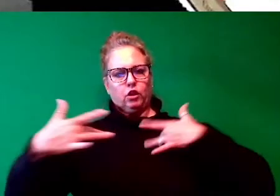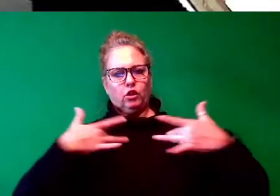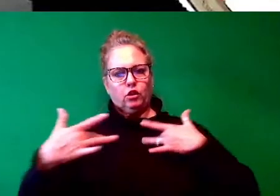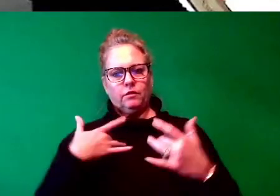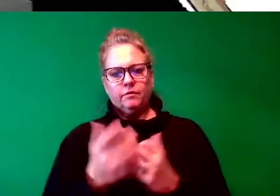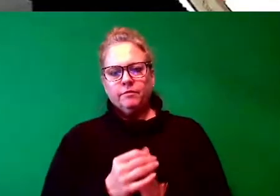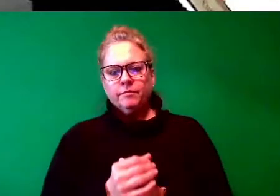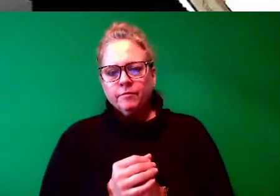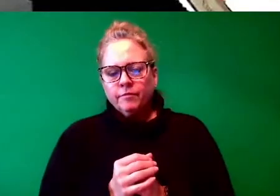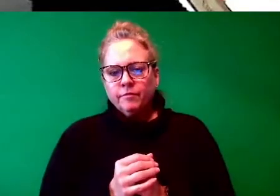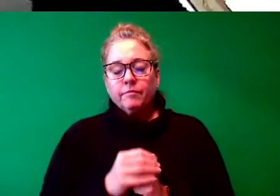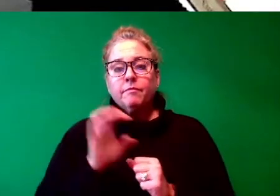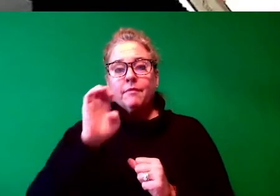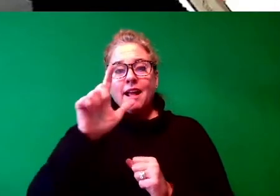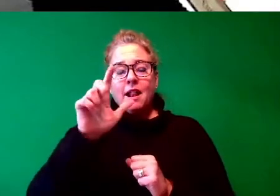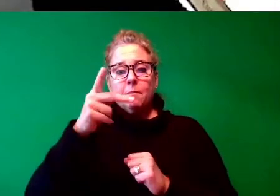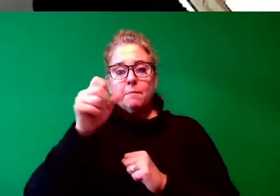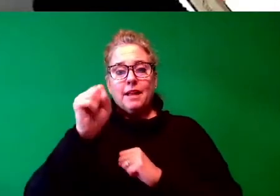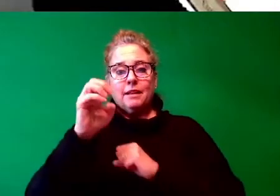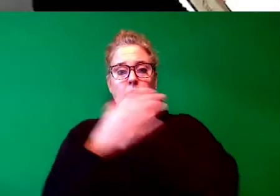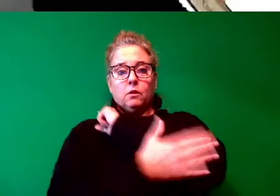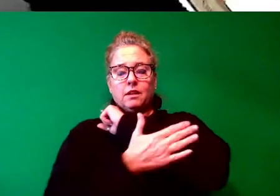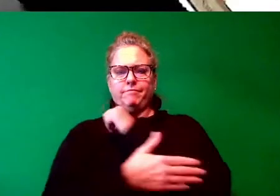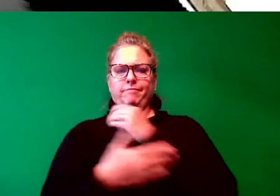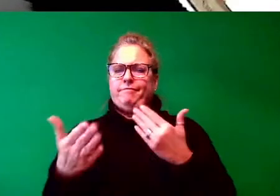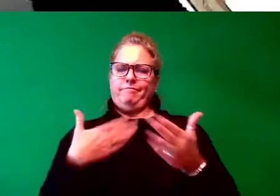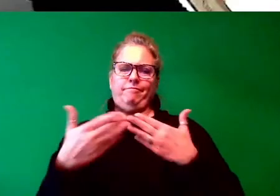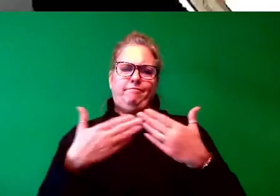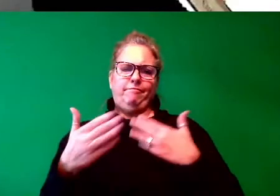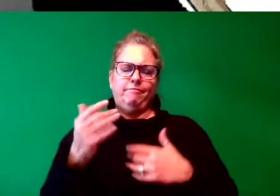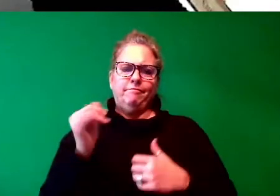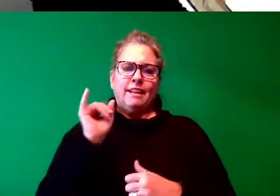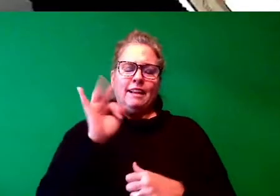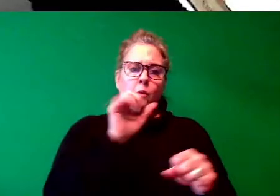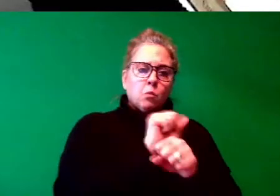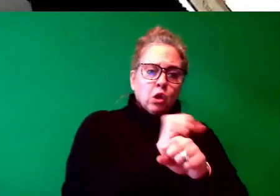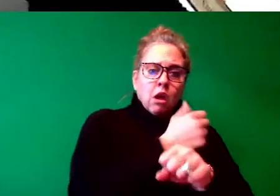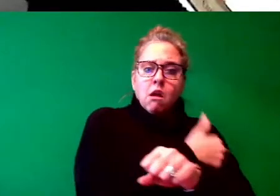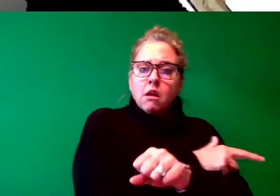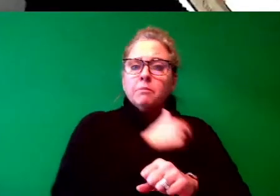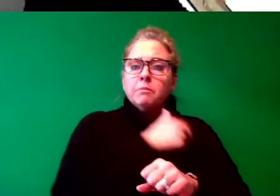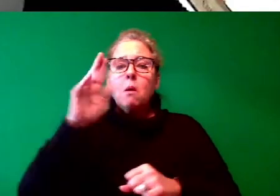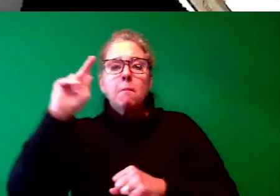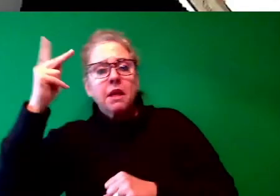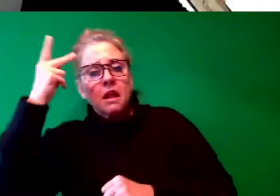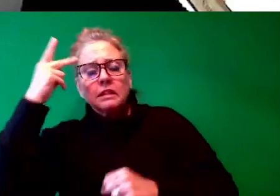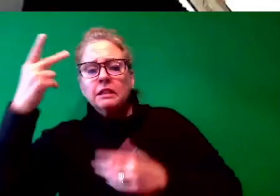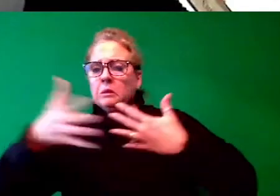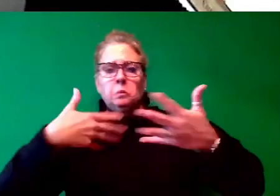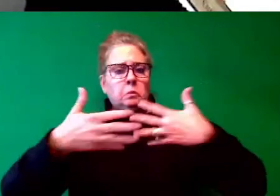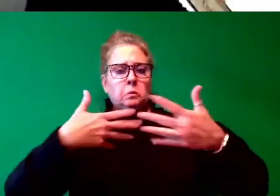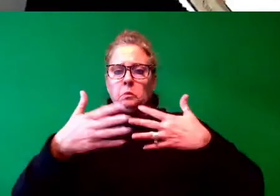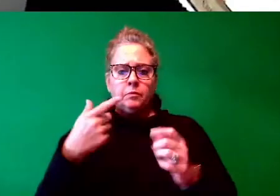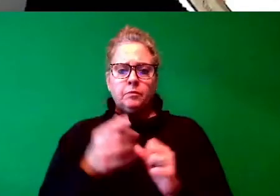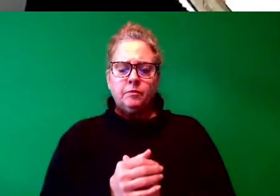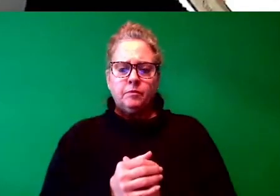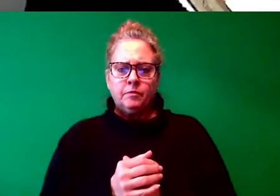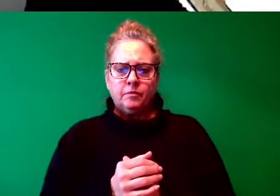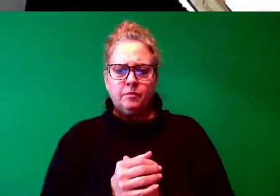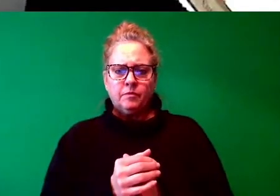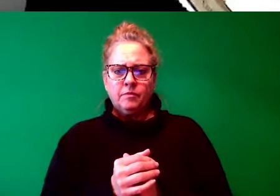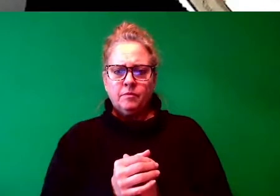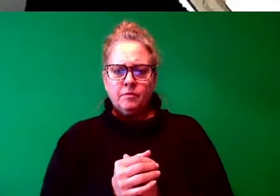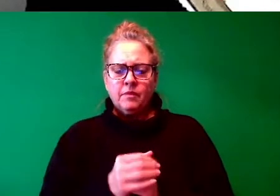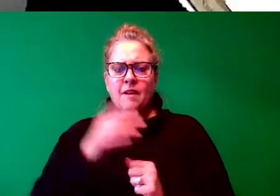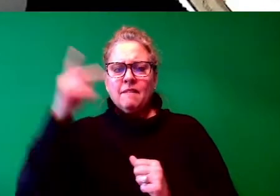affiliation and political affiliation and ideology. I think we have to work within the constraints of what public health really is and